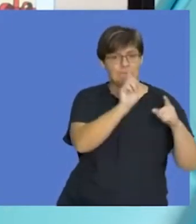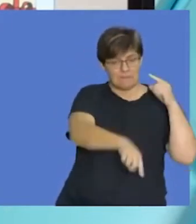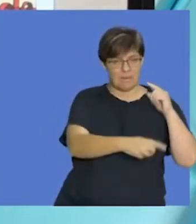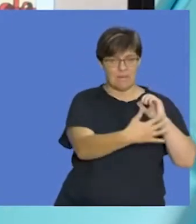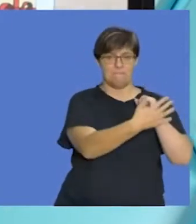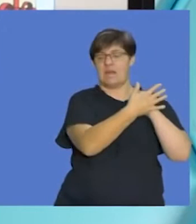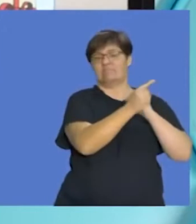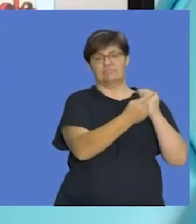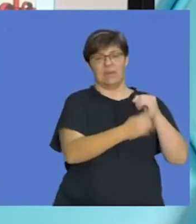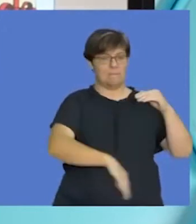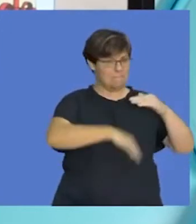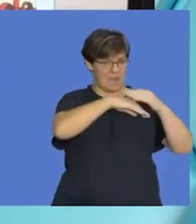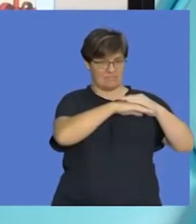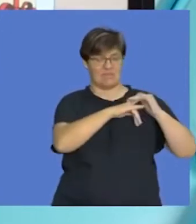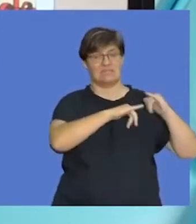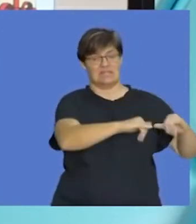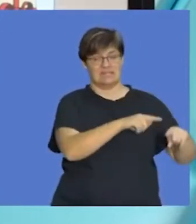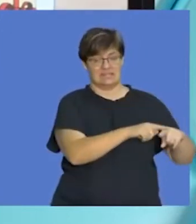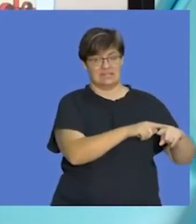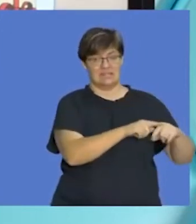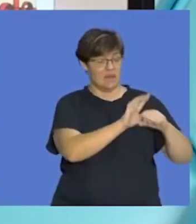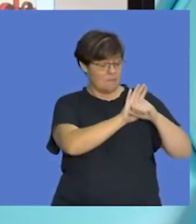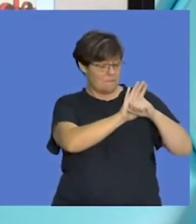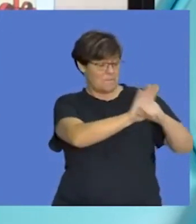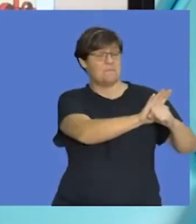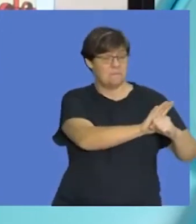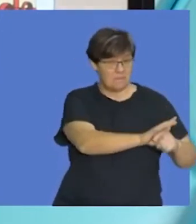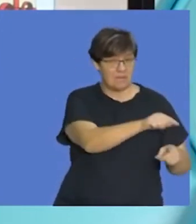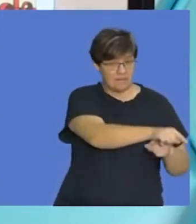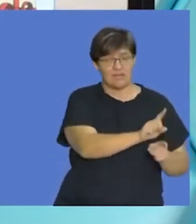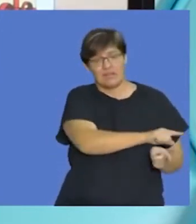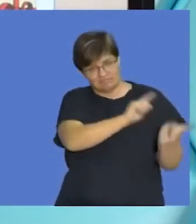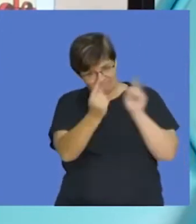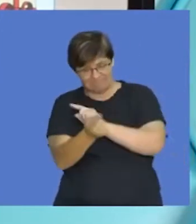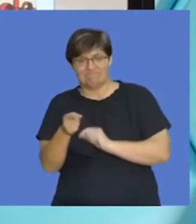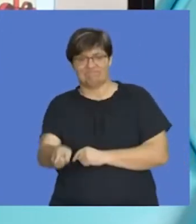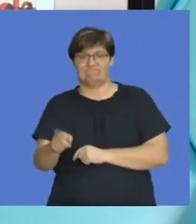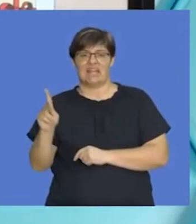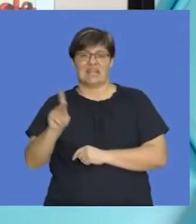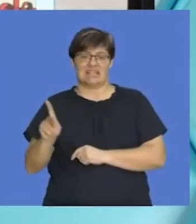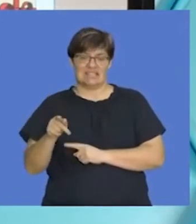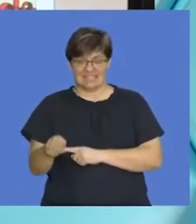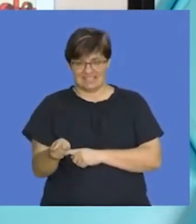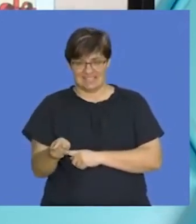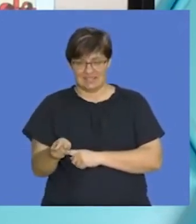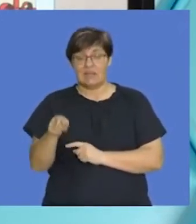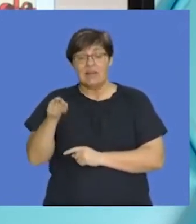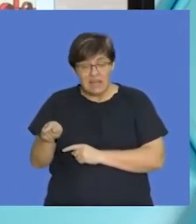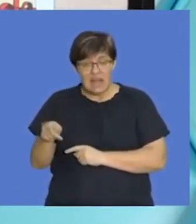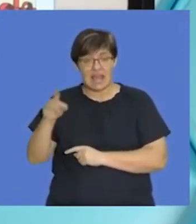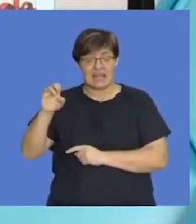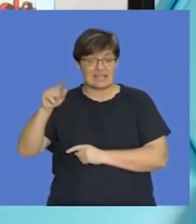the maximum, so there's a maximum for static. Once we get past that, it becomes kinetic friction, and